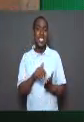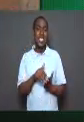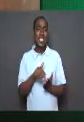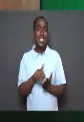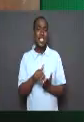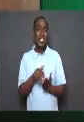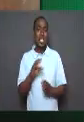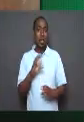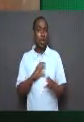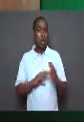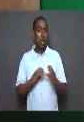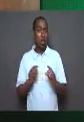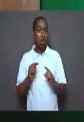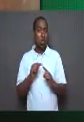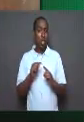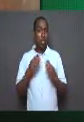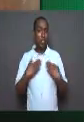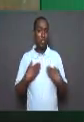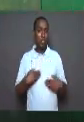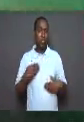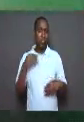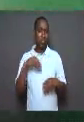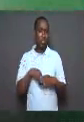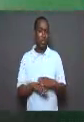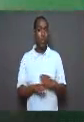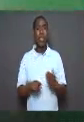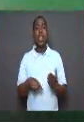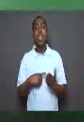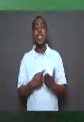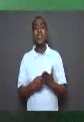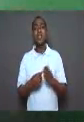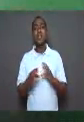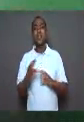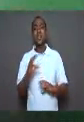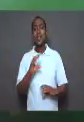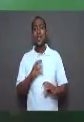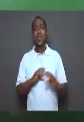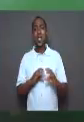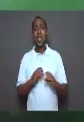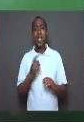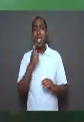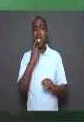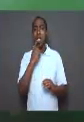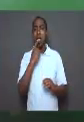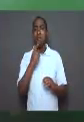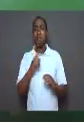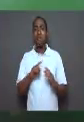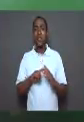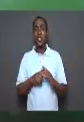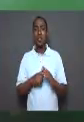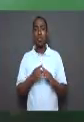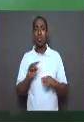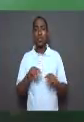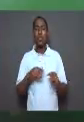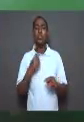chemicals into the body. These chemicals travel from the mouth,